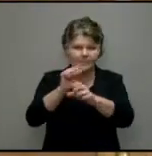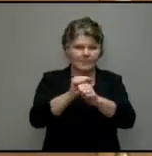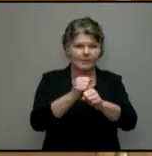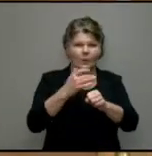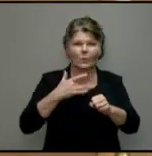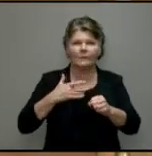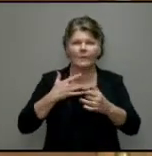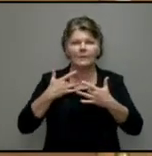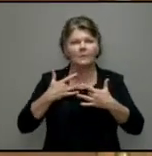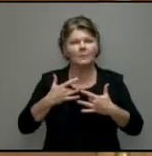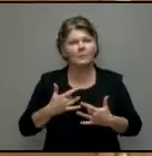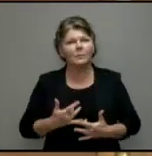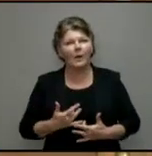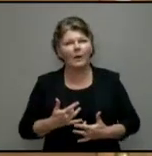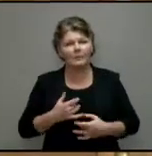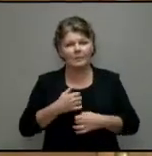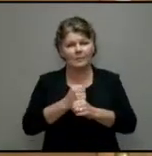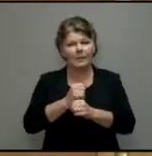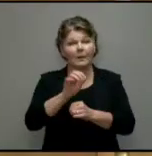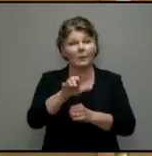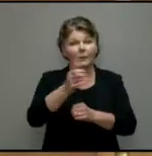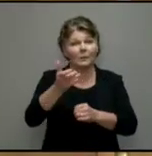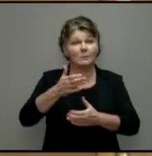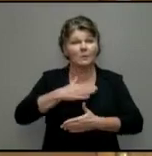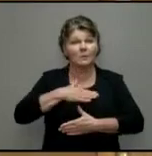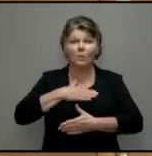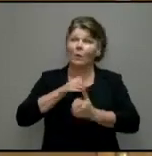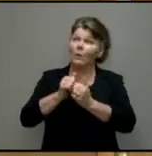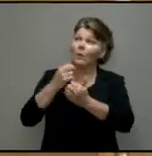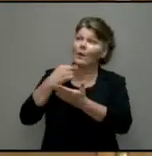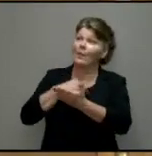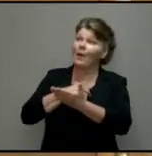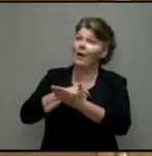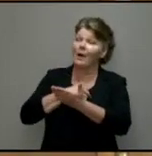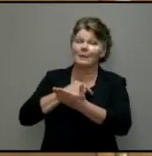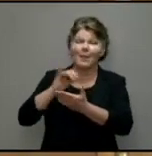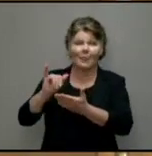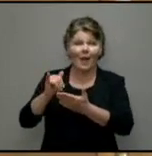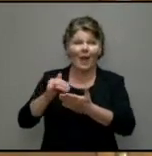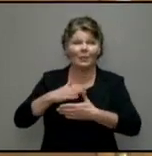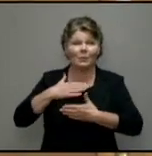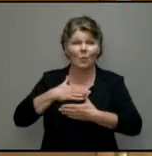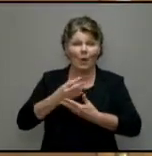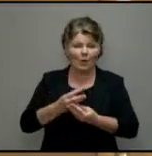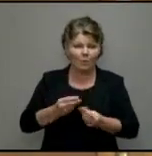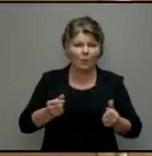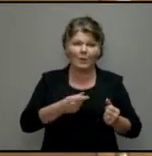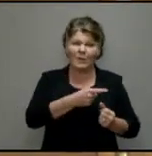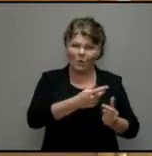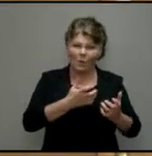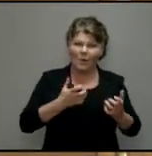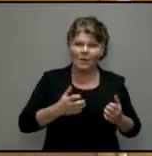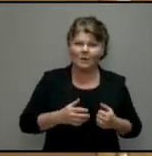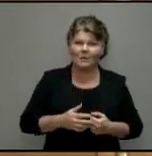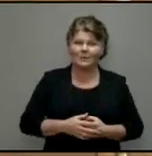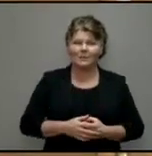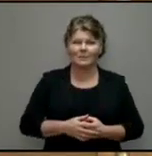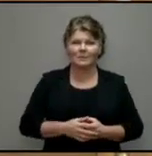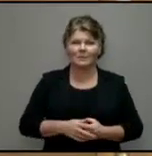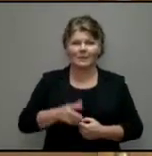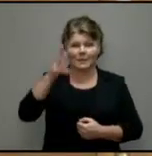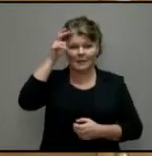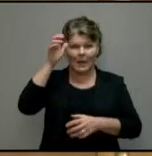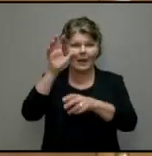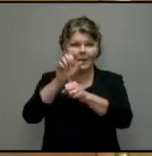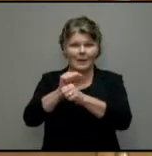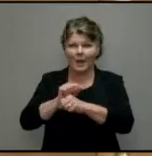to make our Christmas joy of God with us disappear like the wrapping paper. Satan will subtly attack even